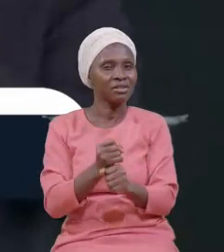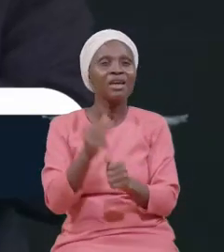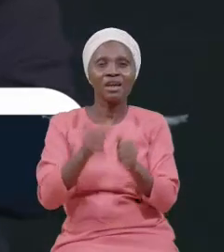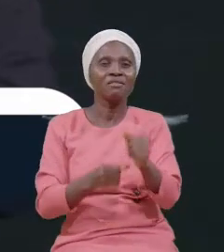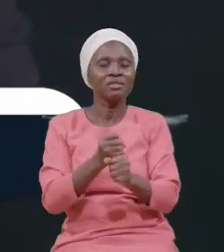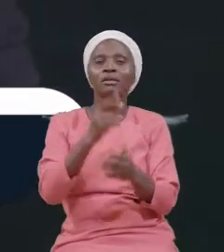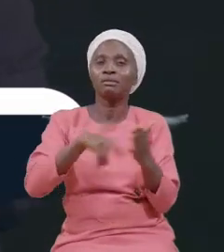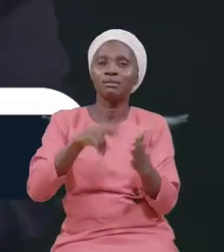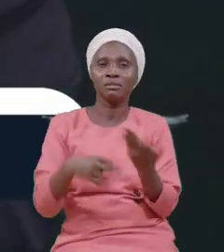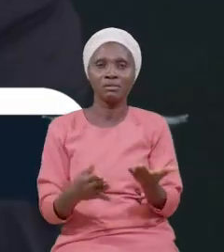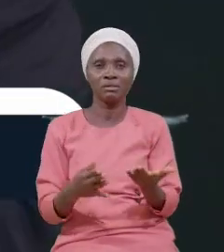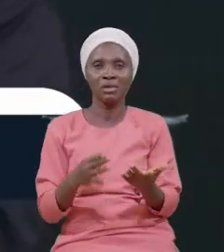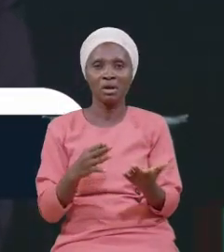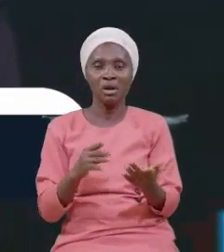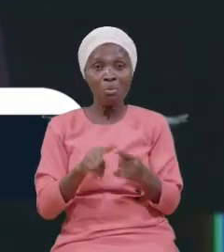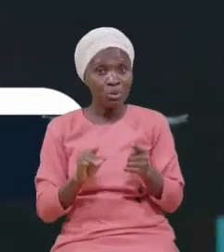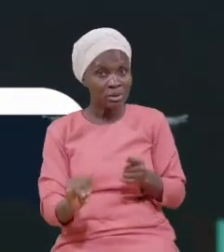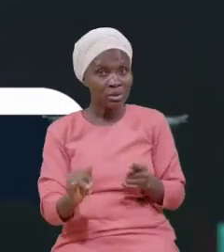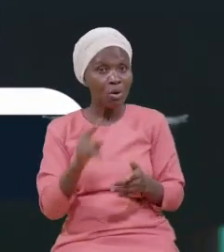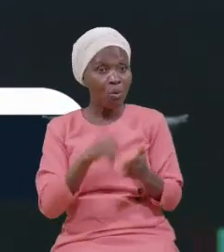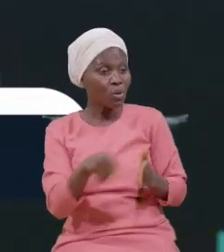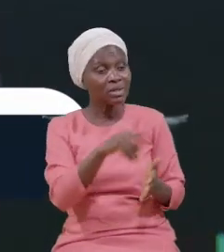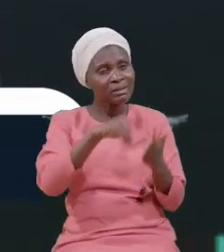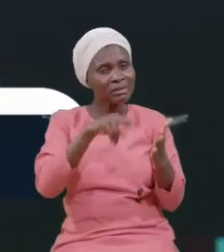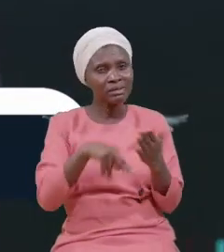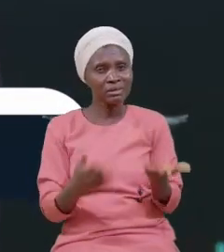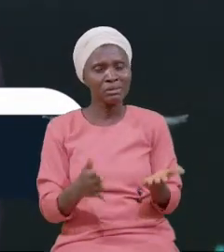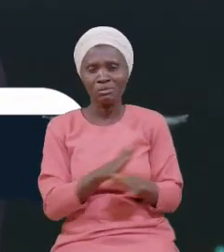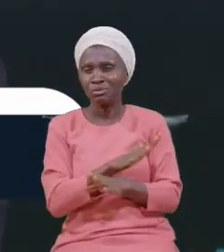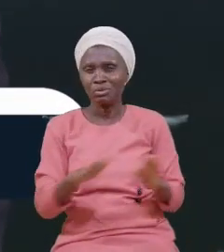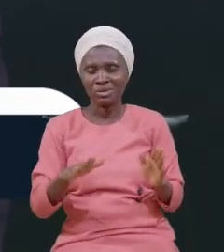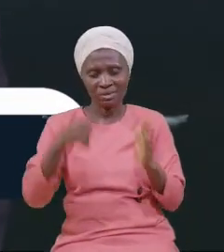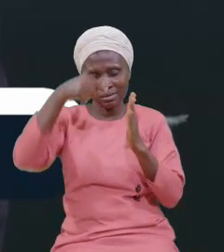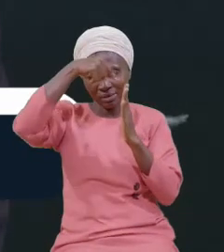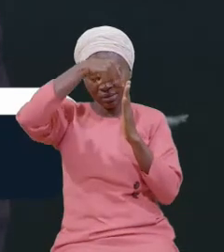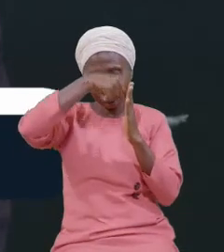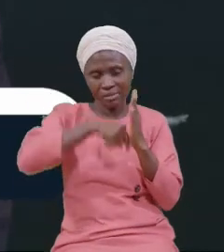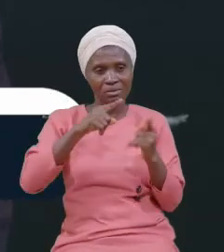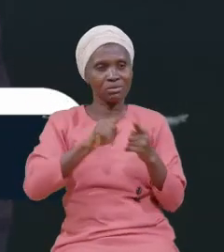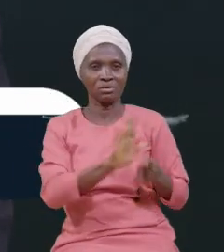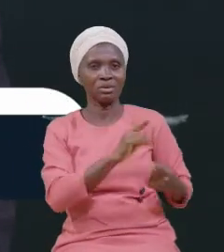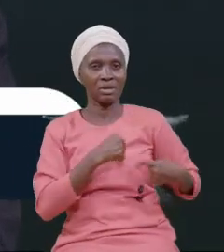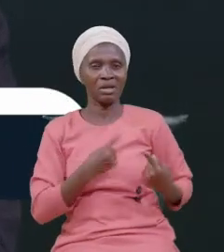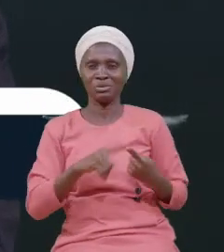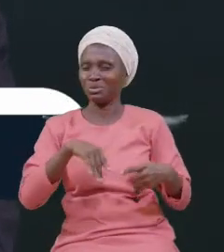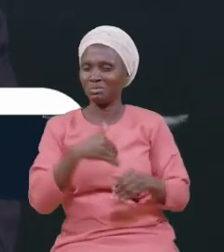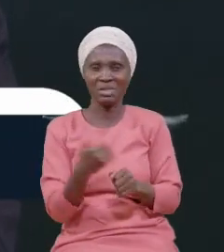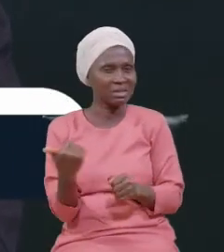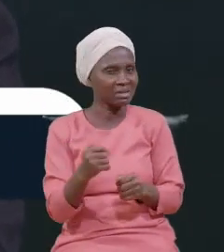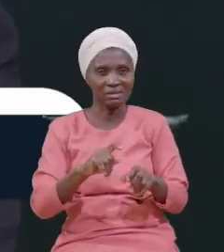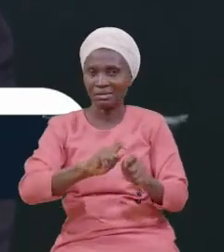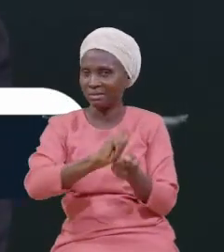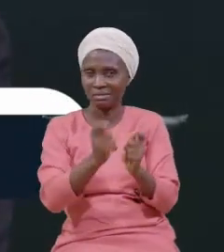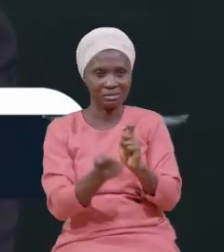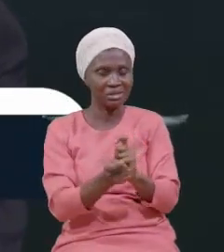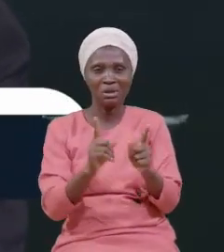of what they read, it doesn't sink into them to make any change, to make